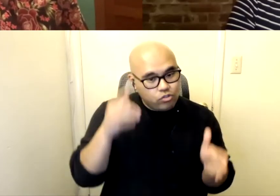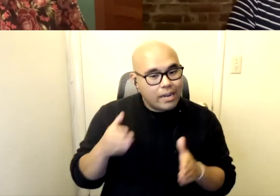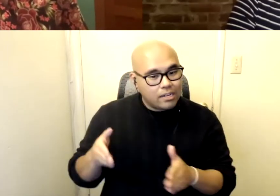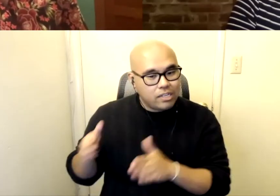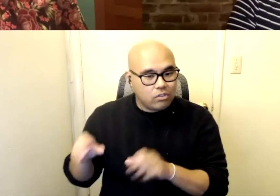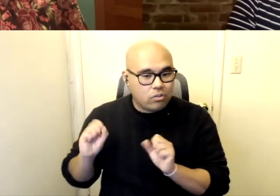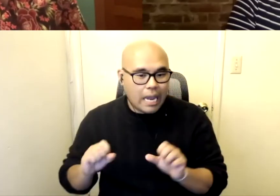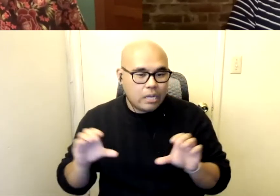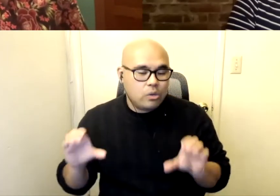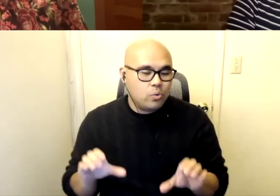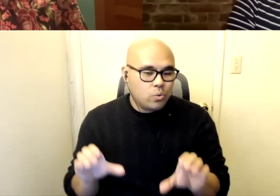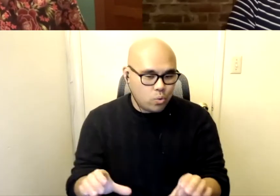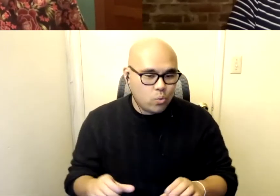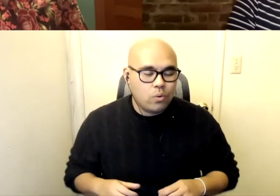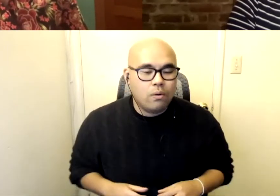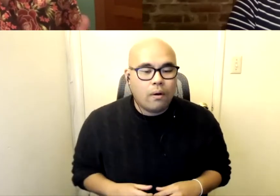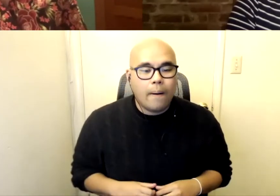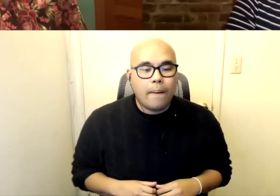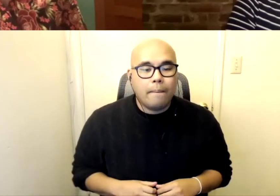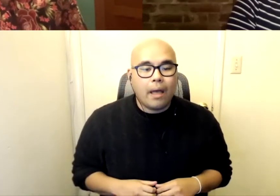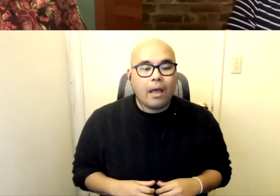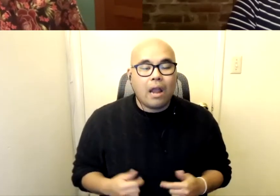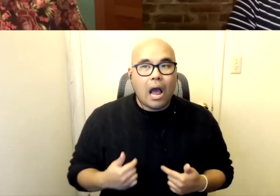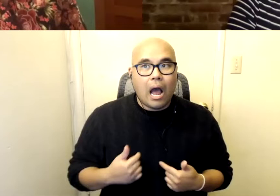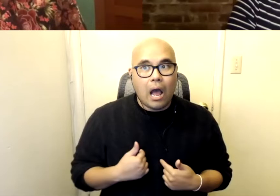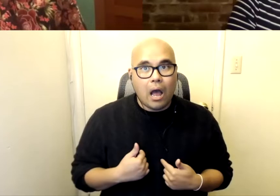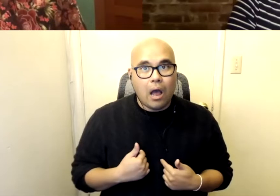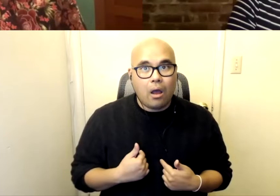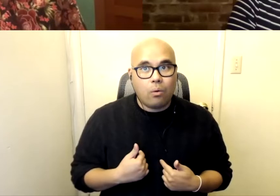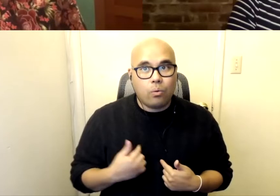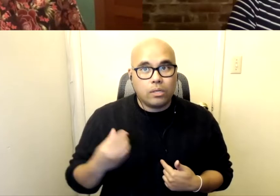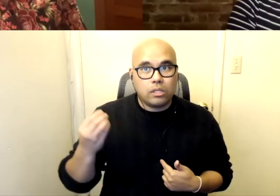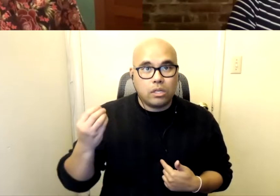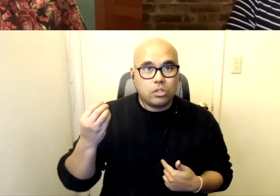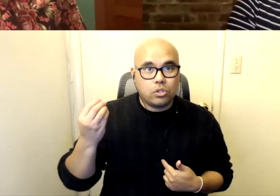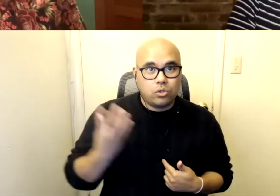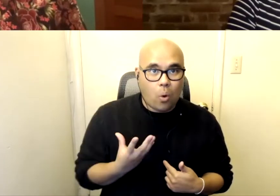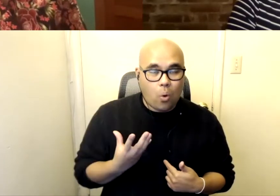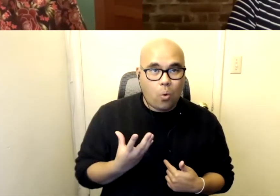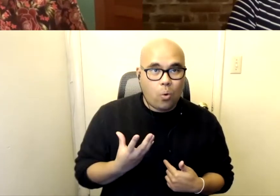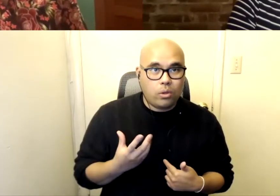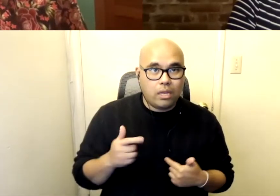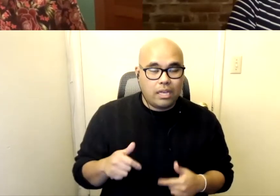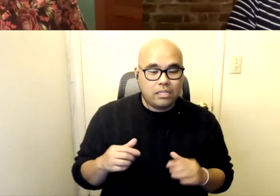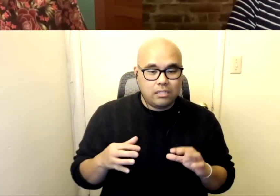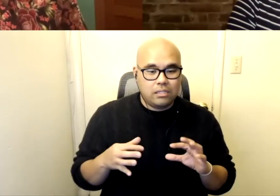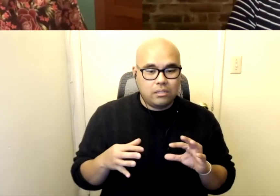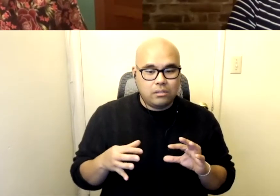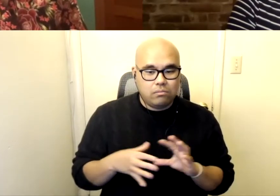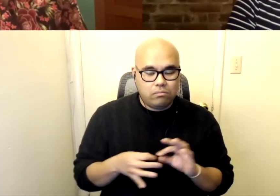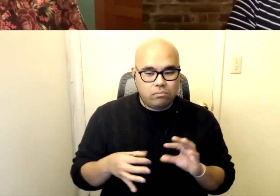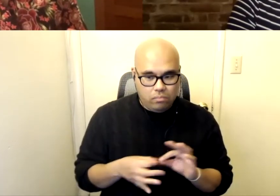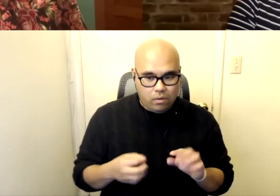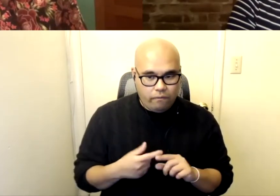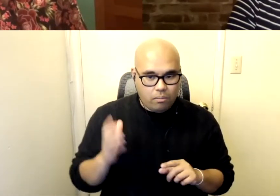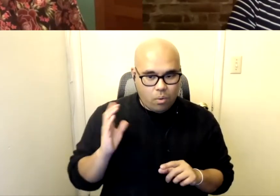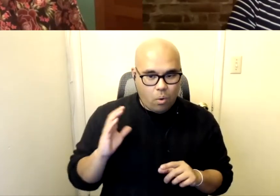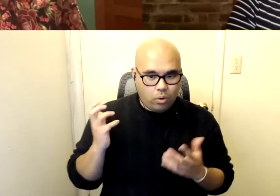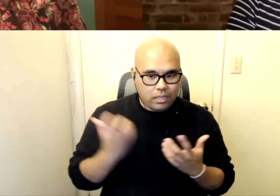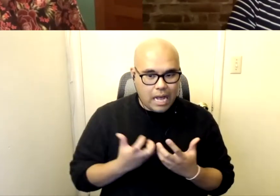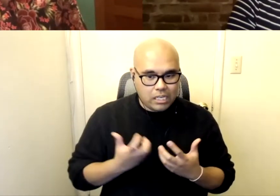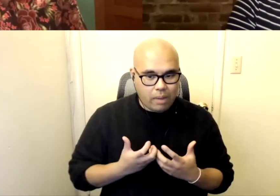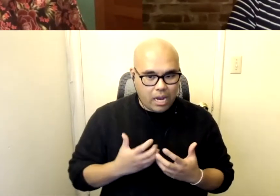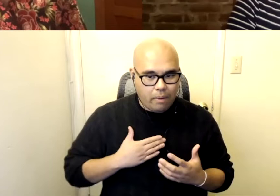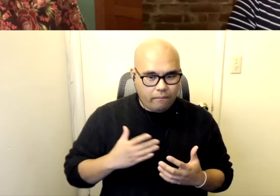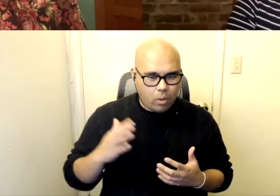And I was told this by an old classmate of mine from a